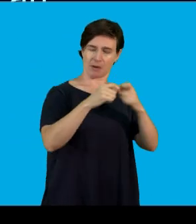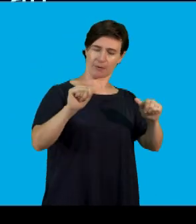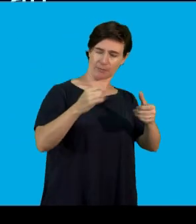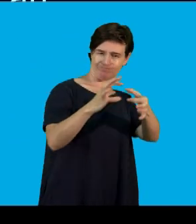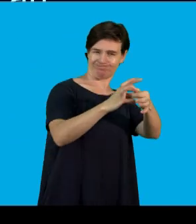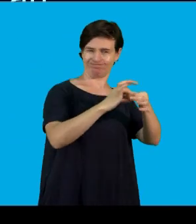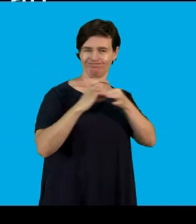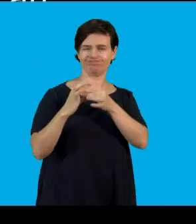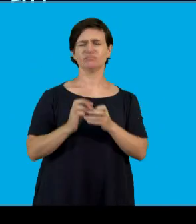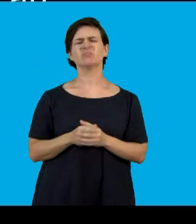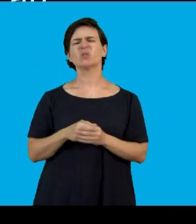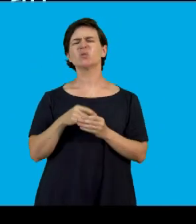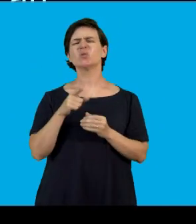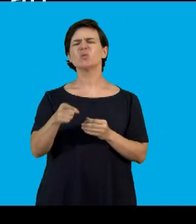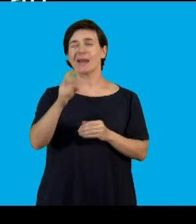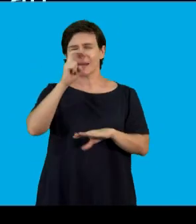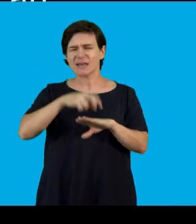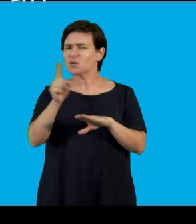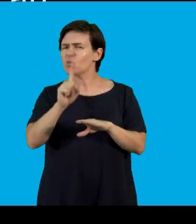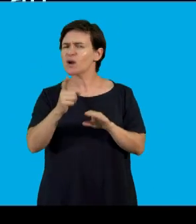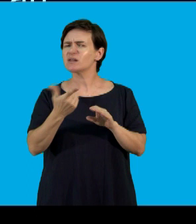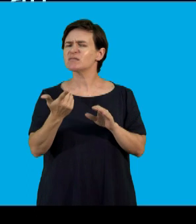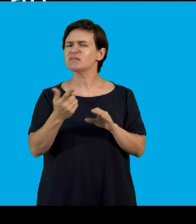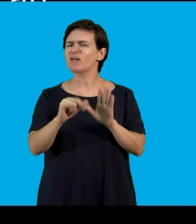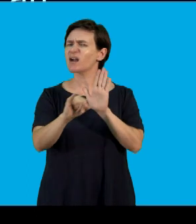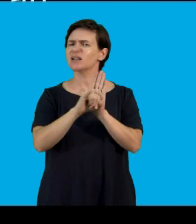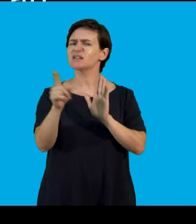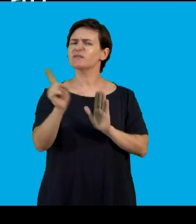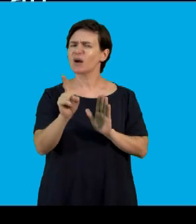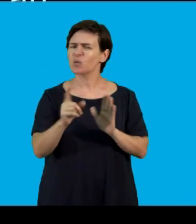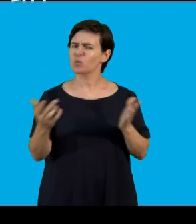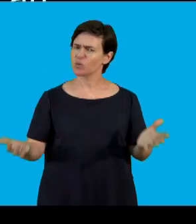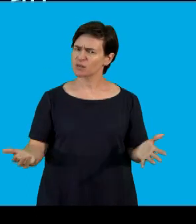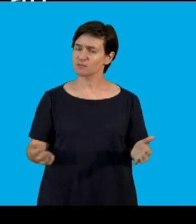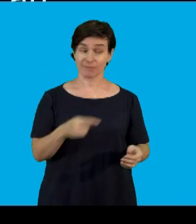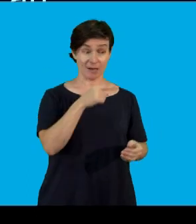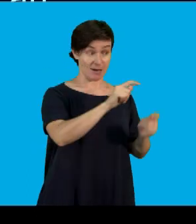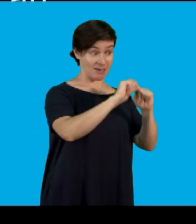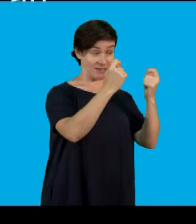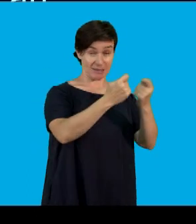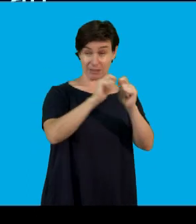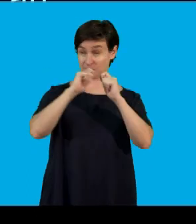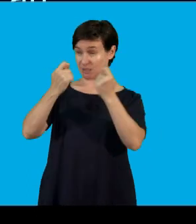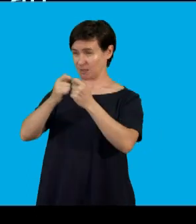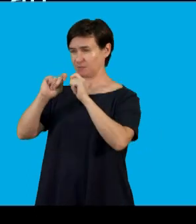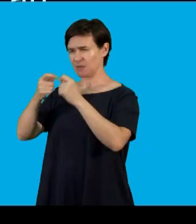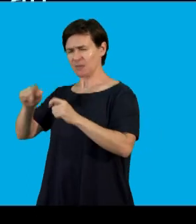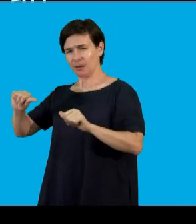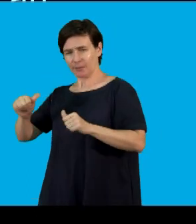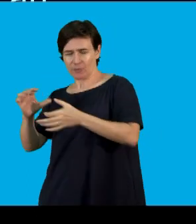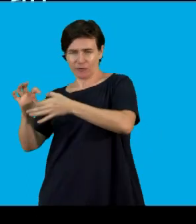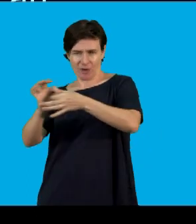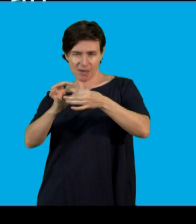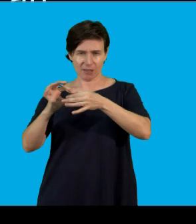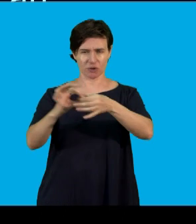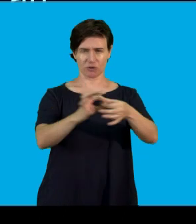So again, identify the criteria. Teams should have good relations with other teams in an organization.